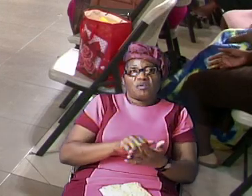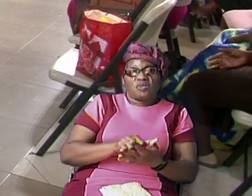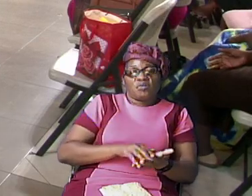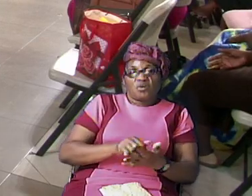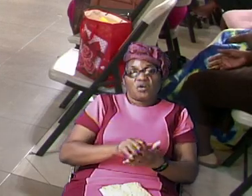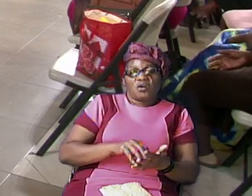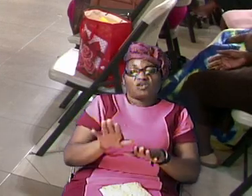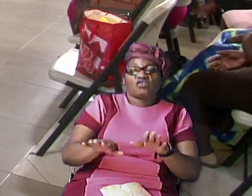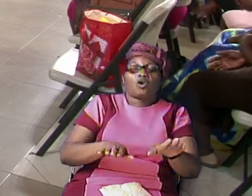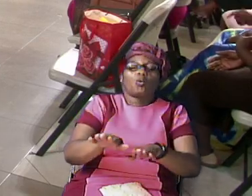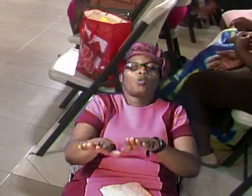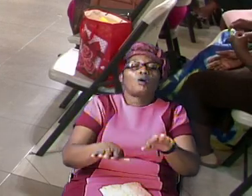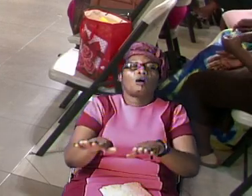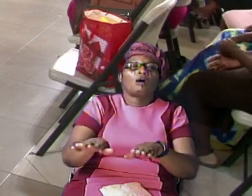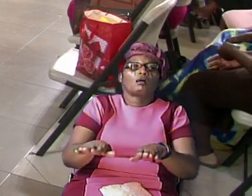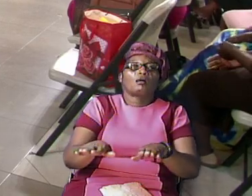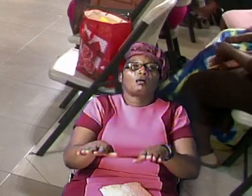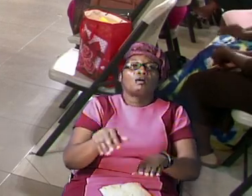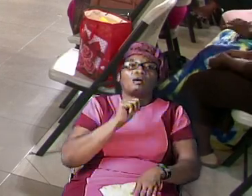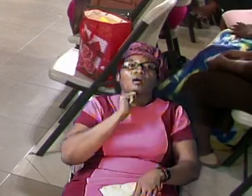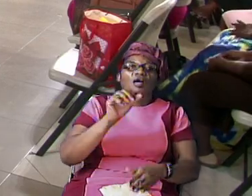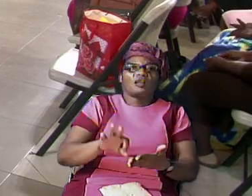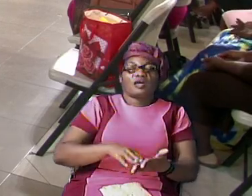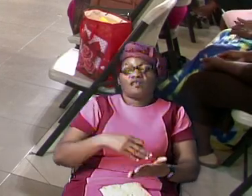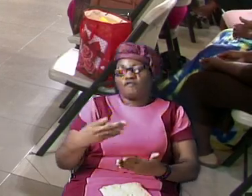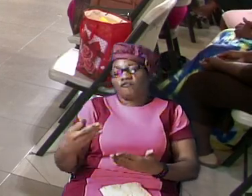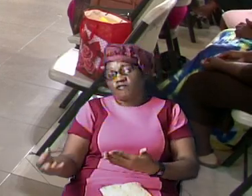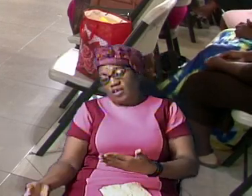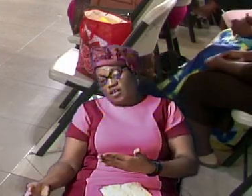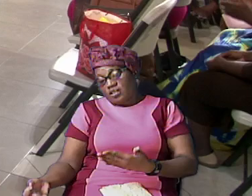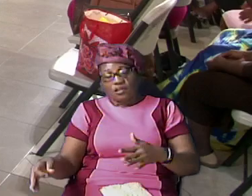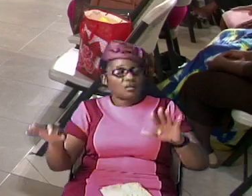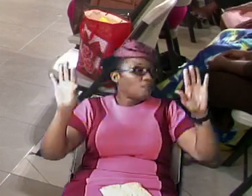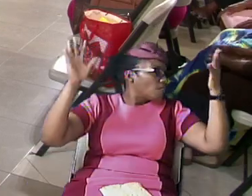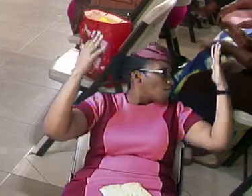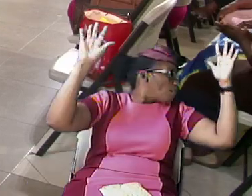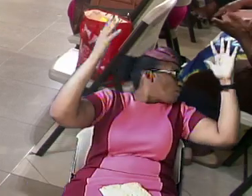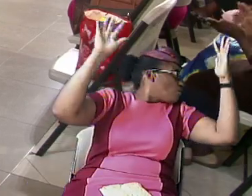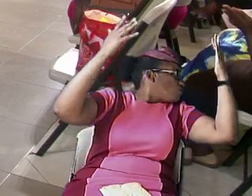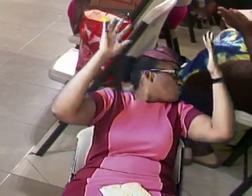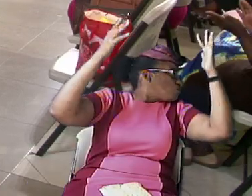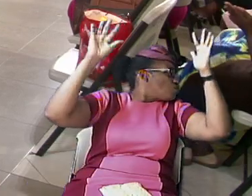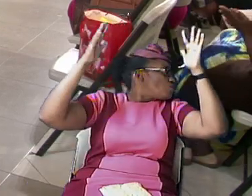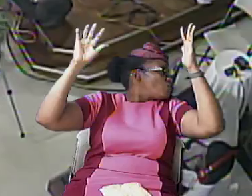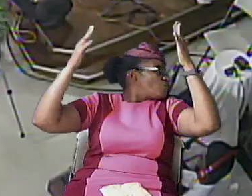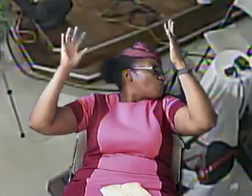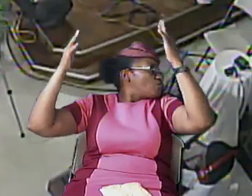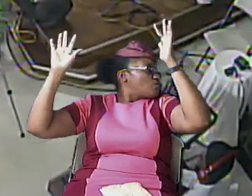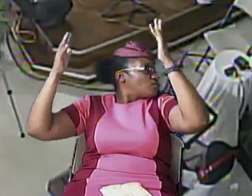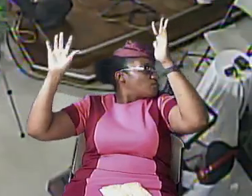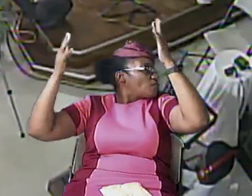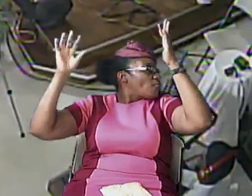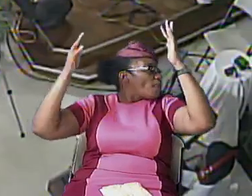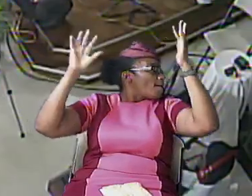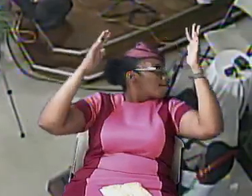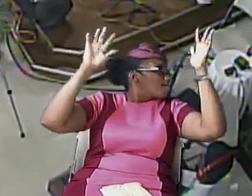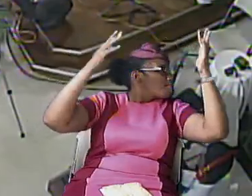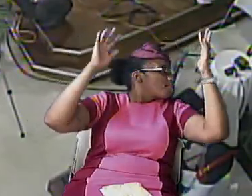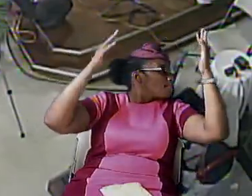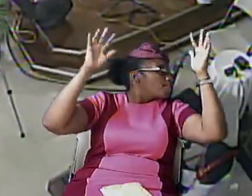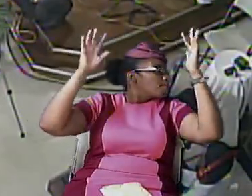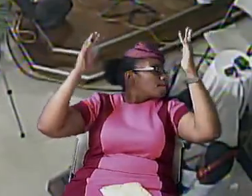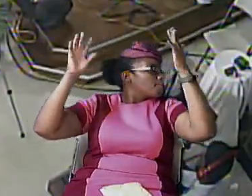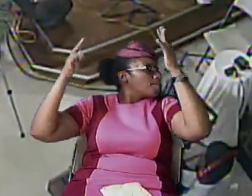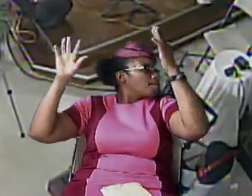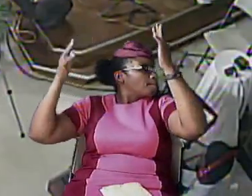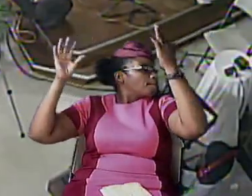They shall walk and not faint. Put your hands together for the word. Put your hands together and glorify God